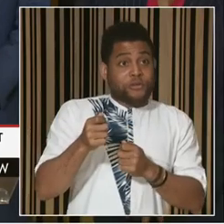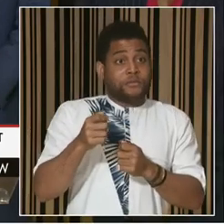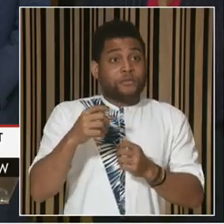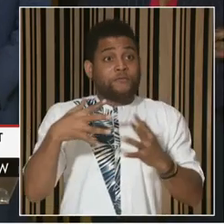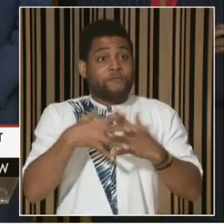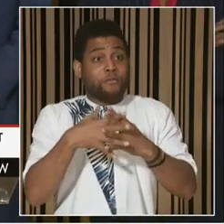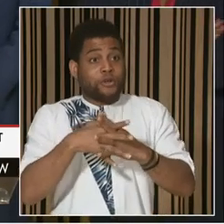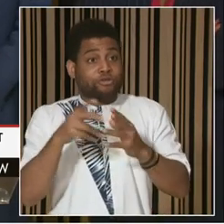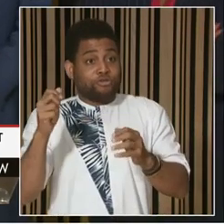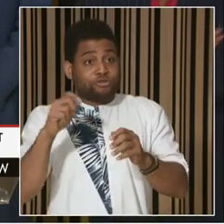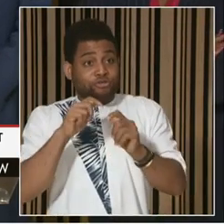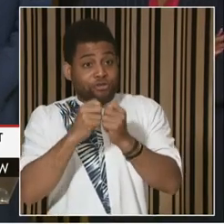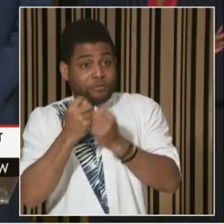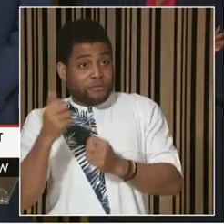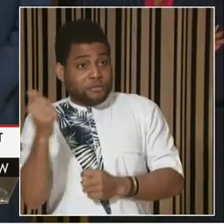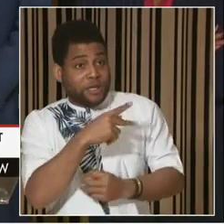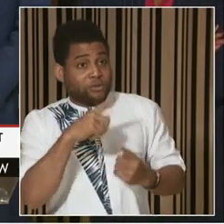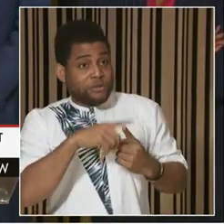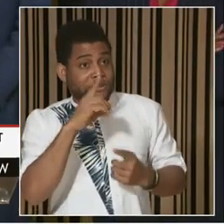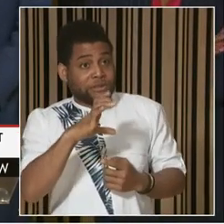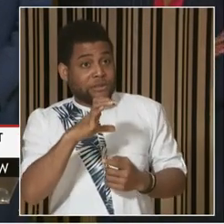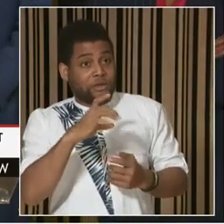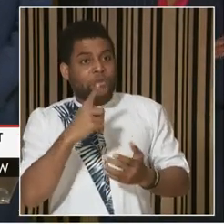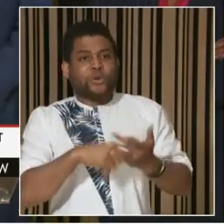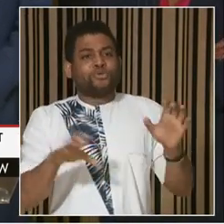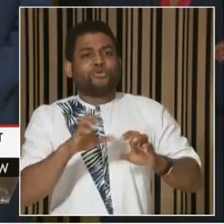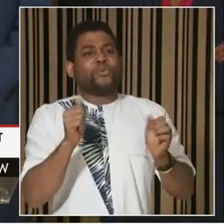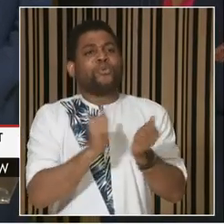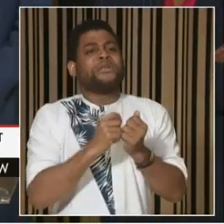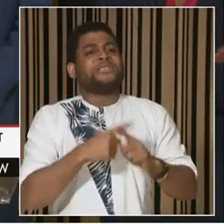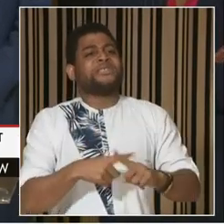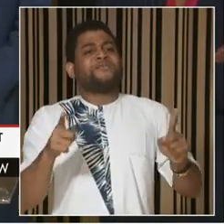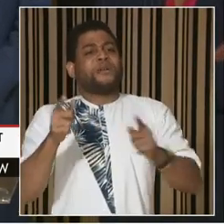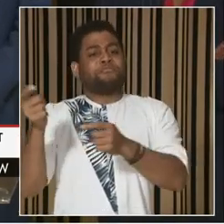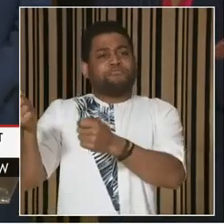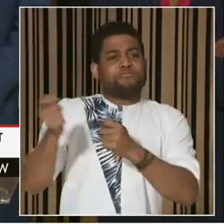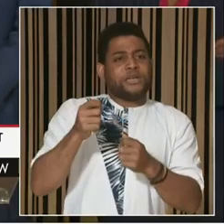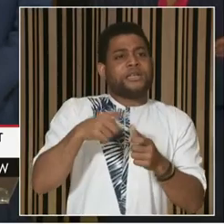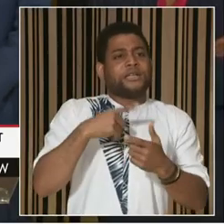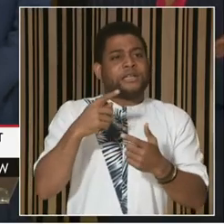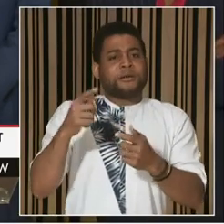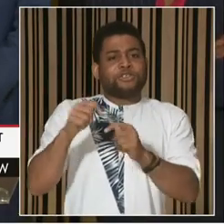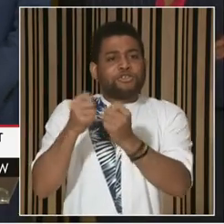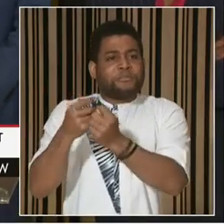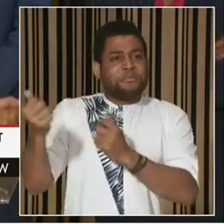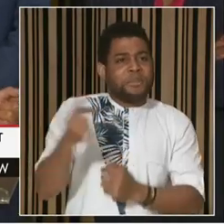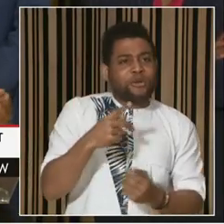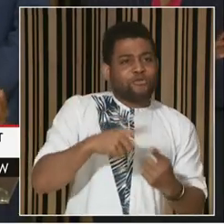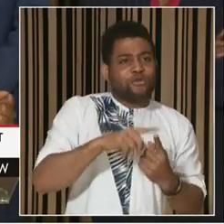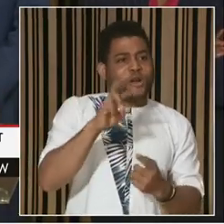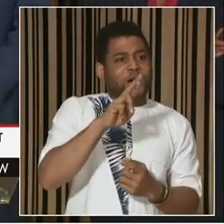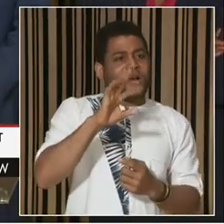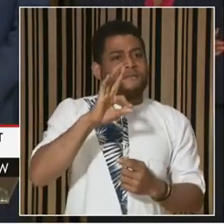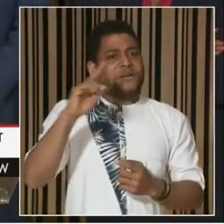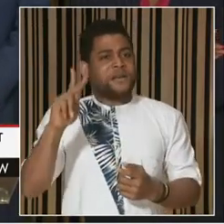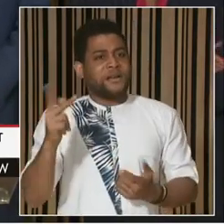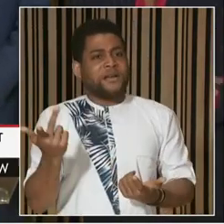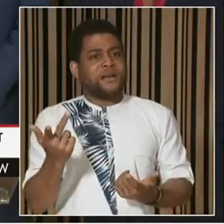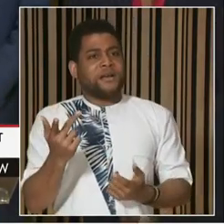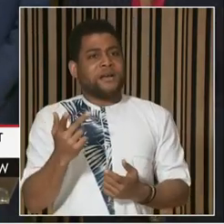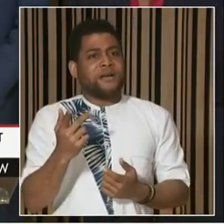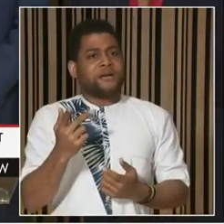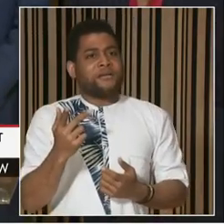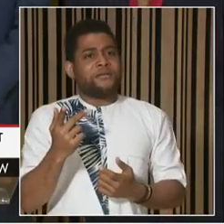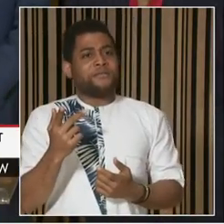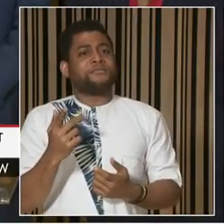additionally from your perspective to maybe get the team? Are you willing to put forward tax dollars? Period, well, to make it happen? I've always made my